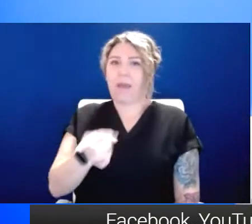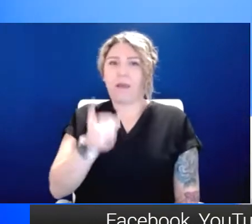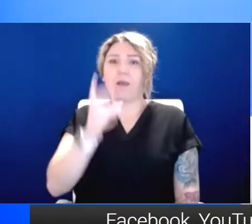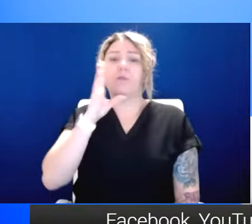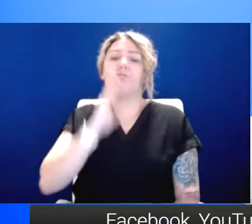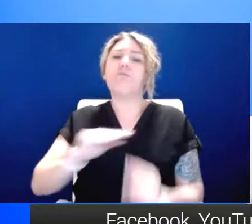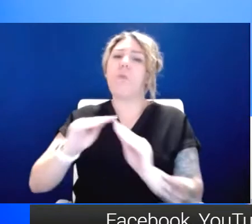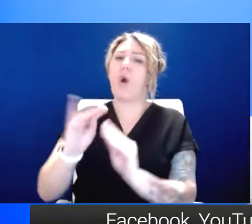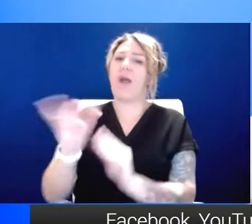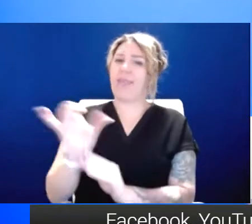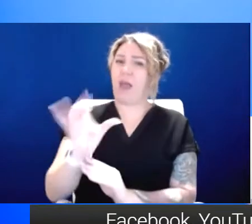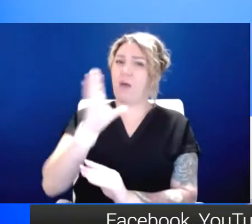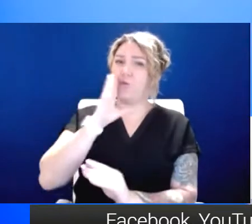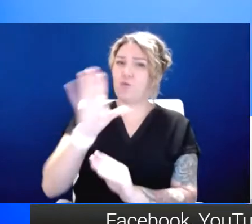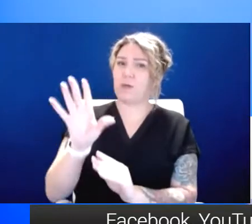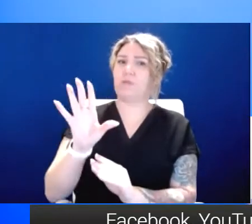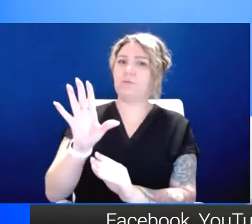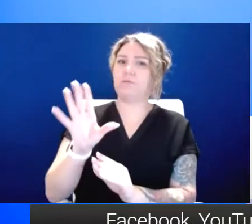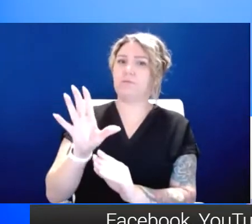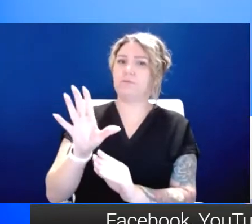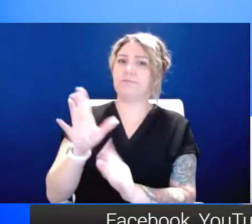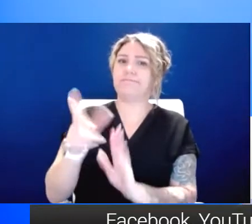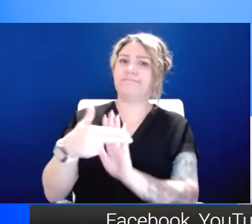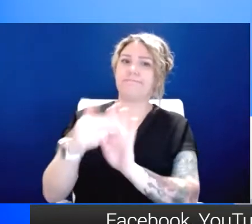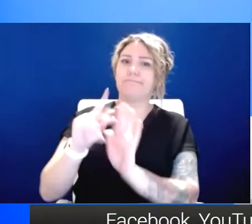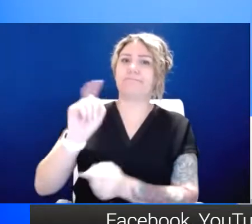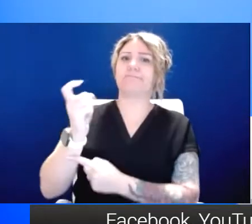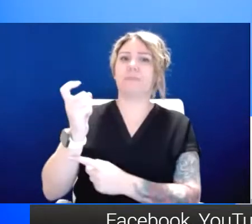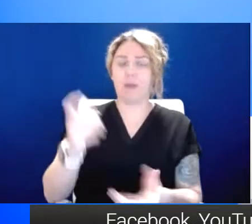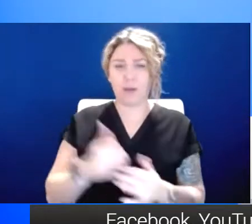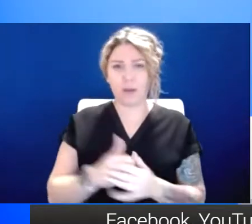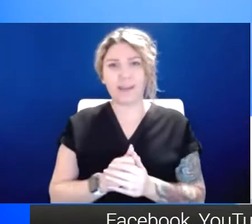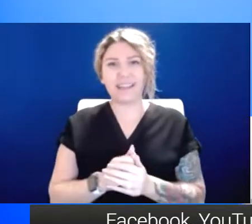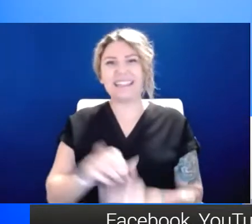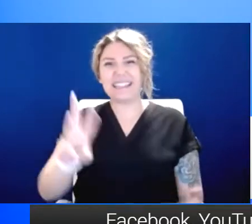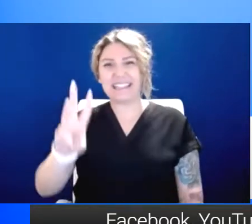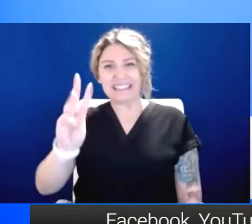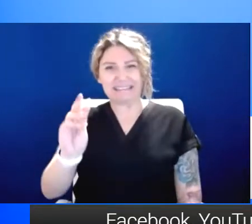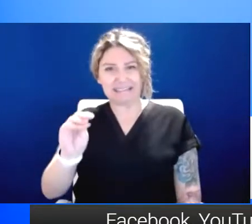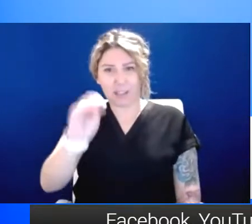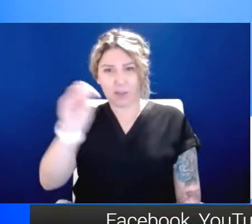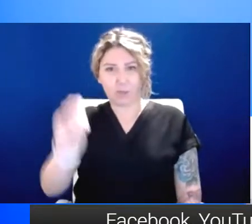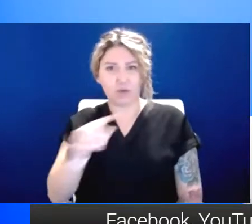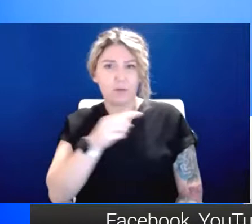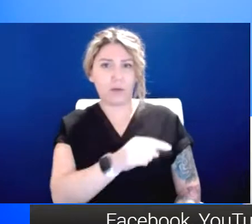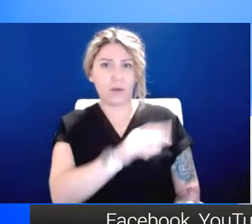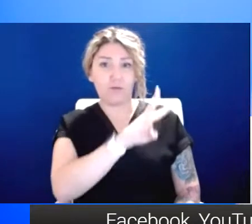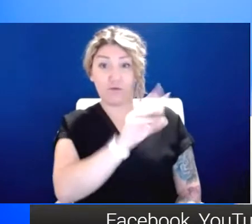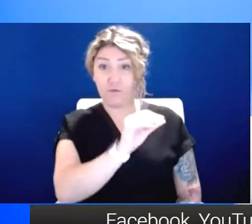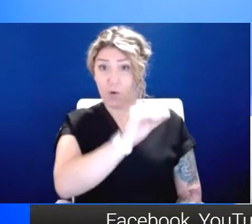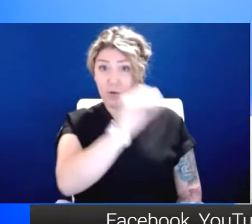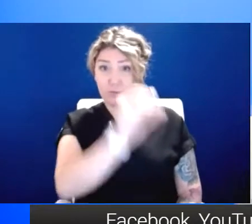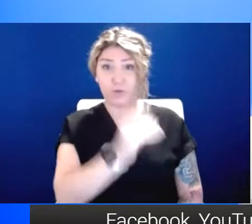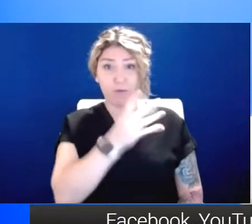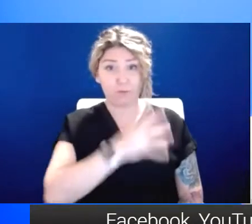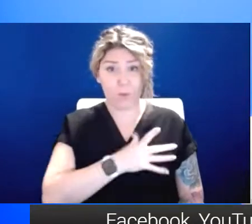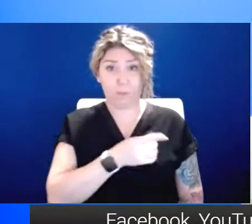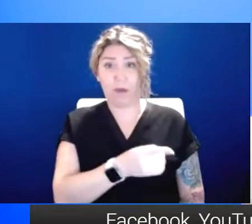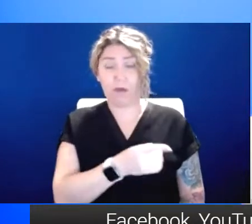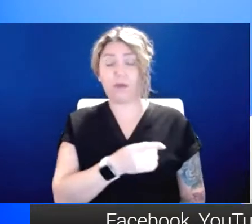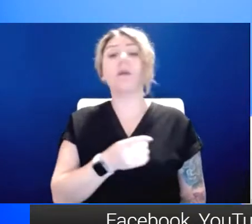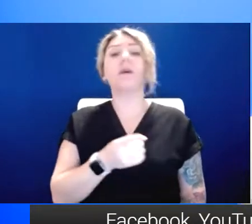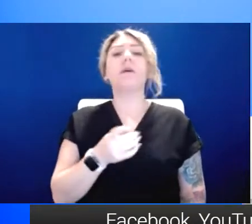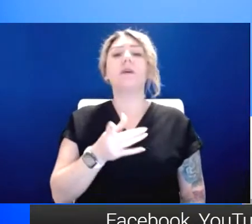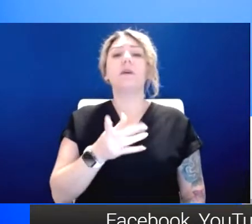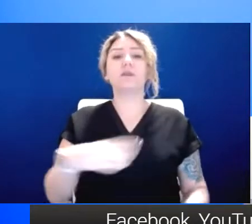about 60% of the Parkinson's is in men, 40% is women. And because of that also, there are more